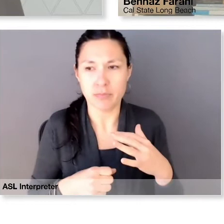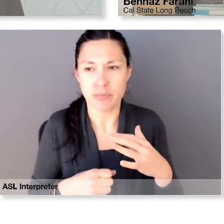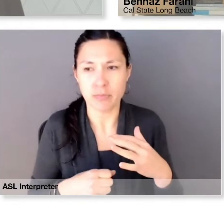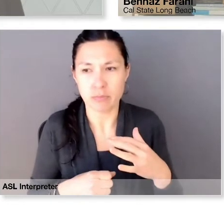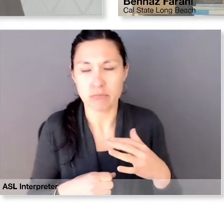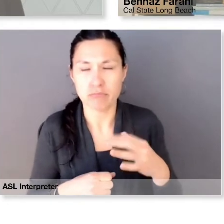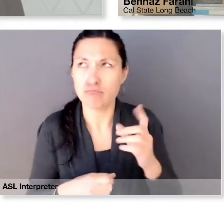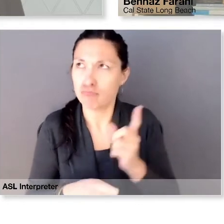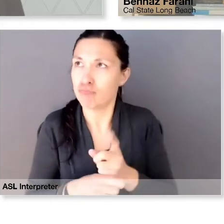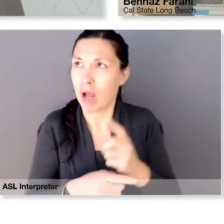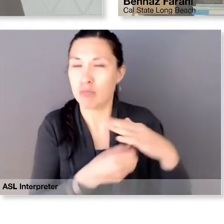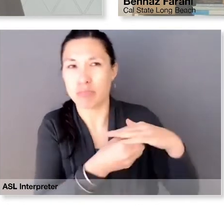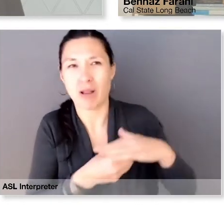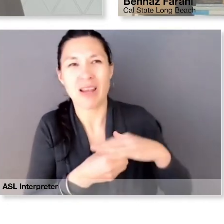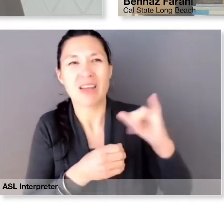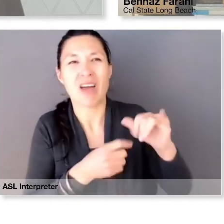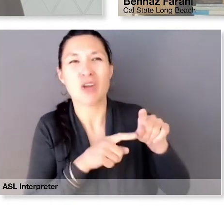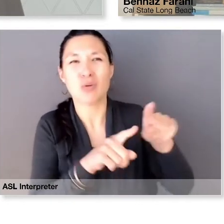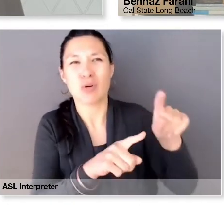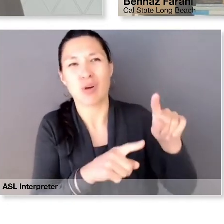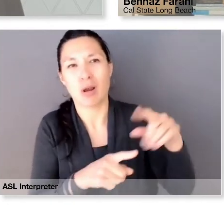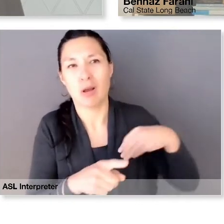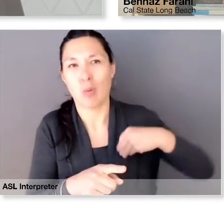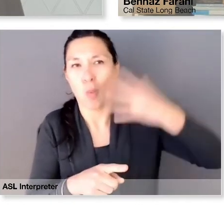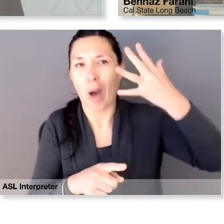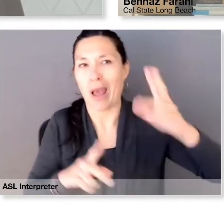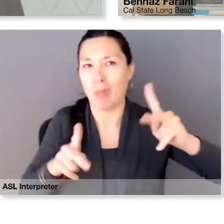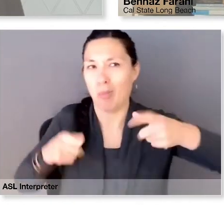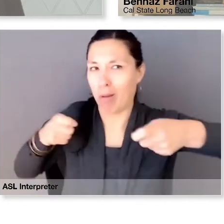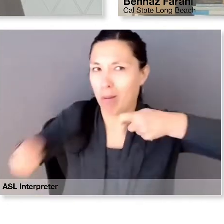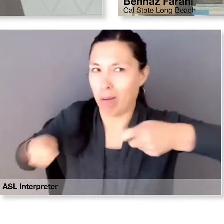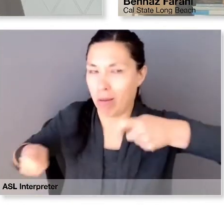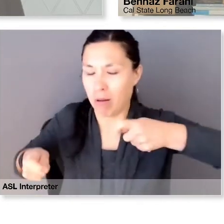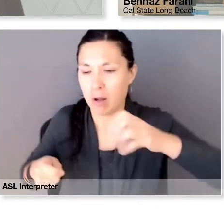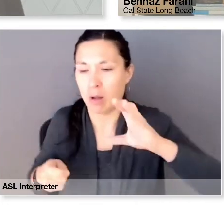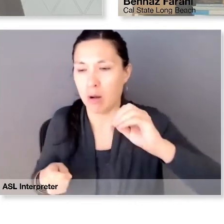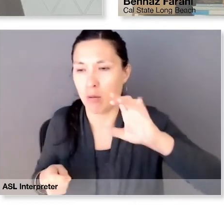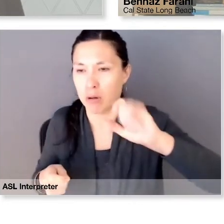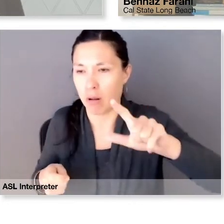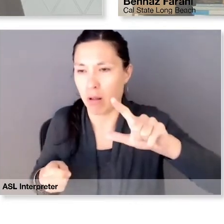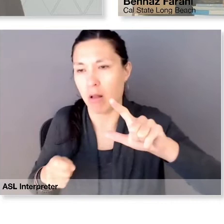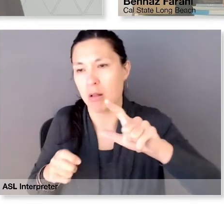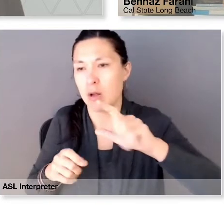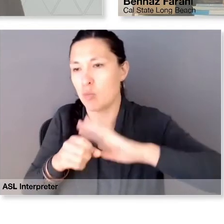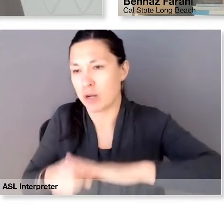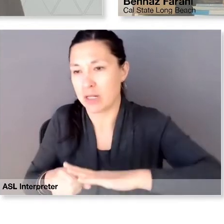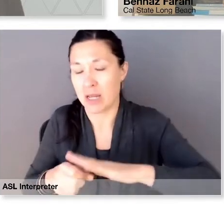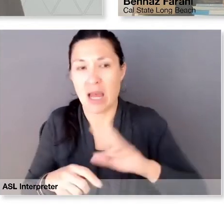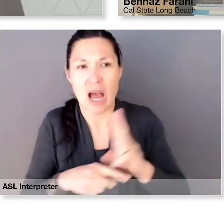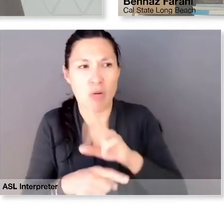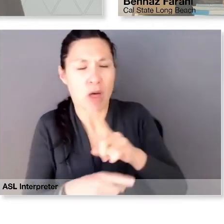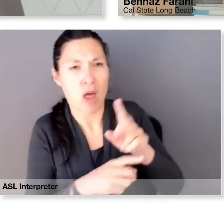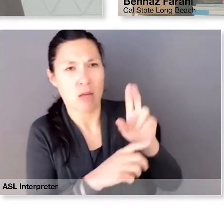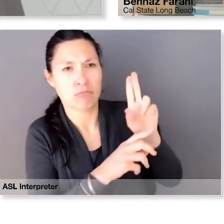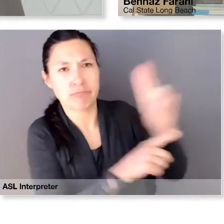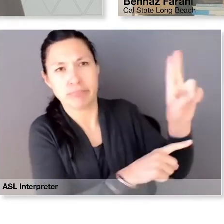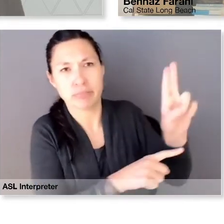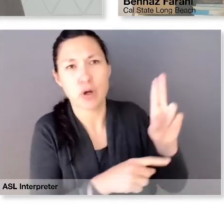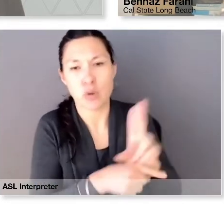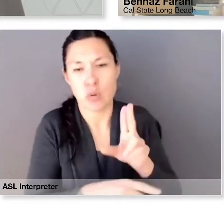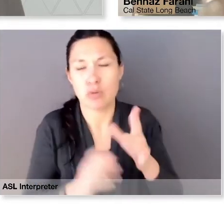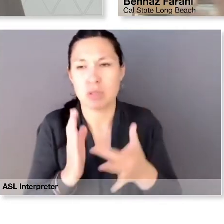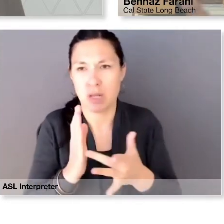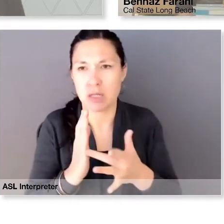oppressed under colonial oppression, how we can empower those through the use of technology. So it's always sort